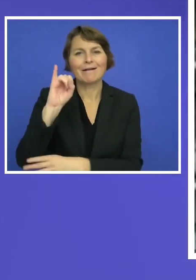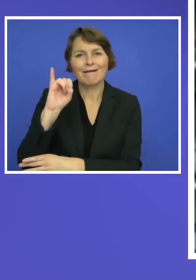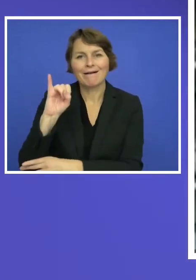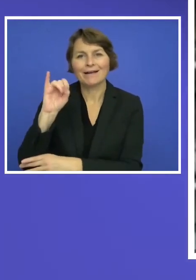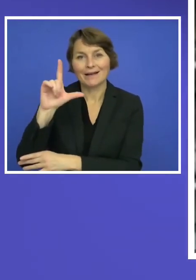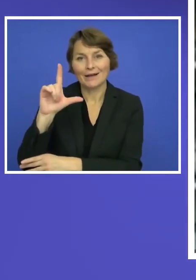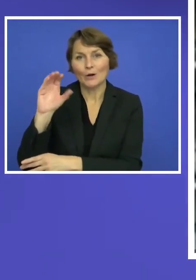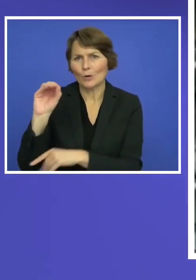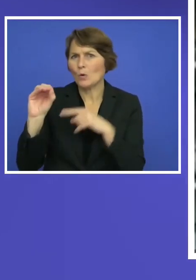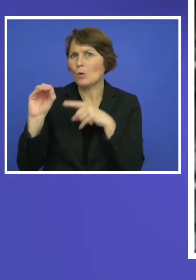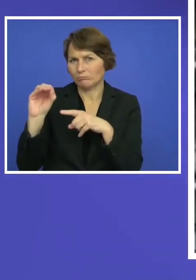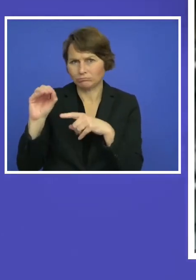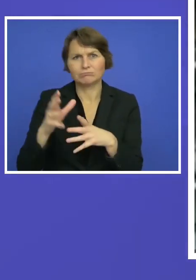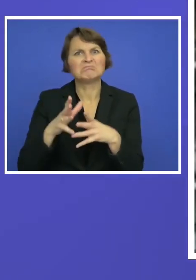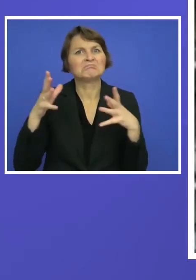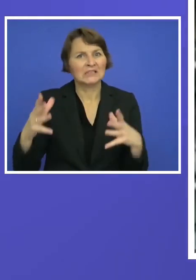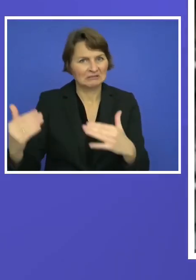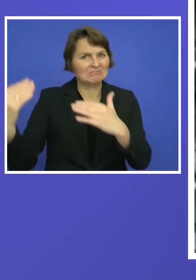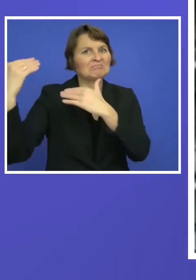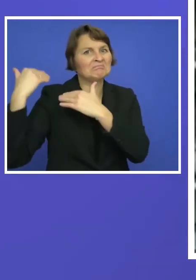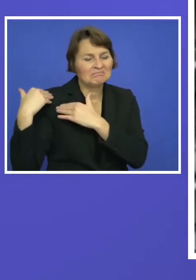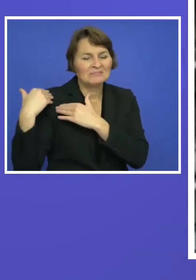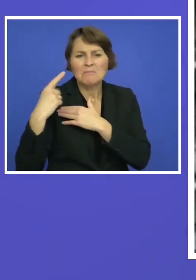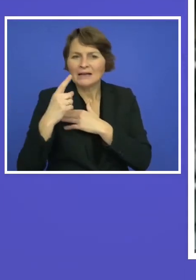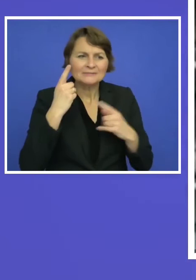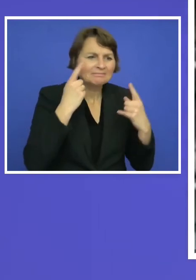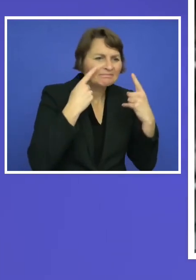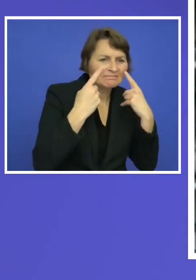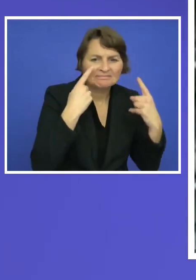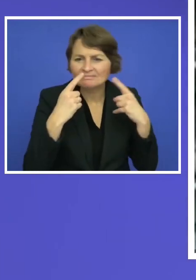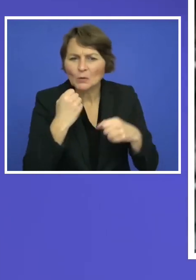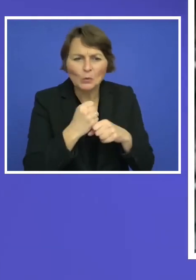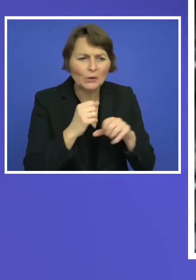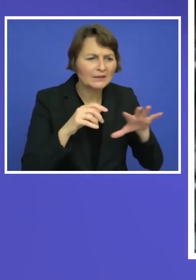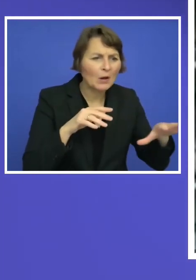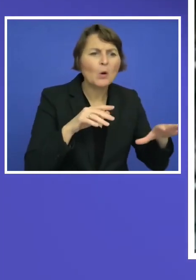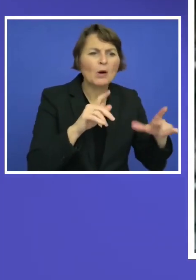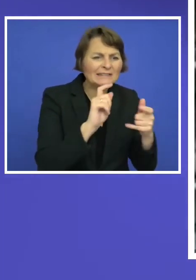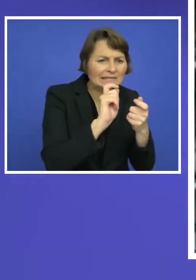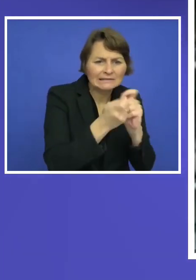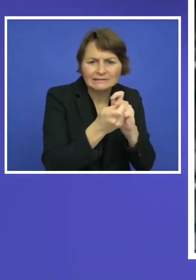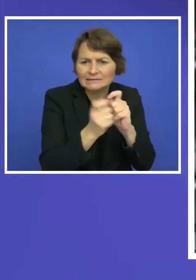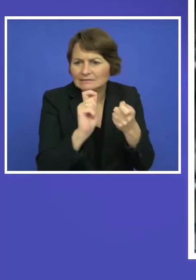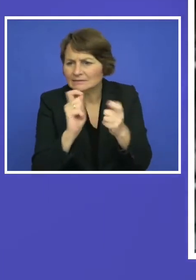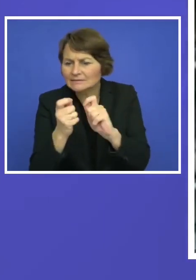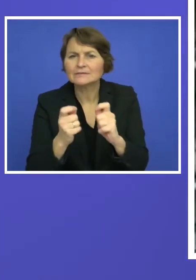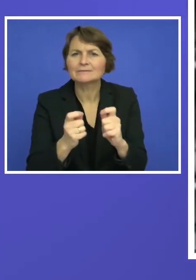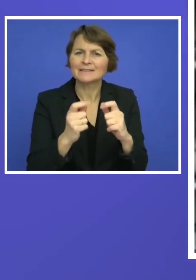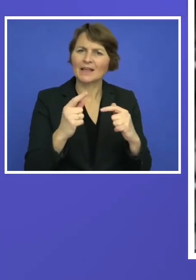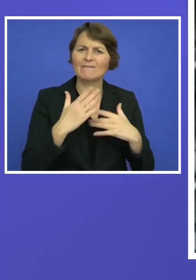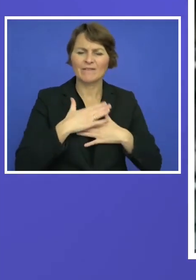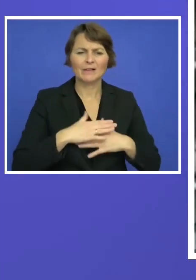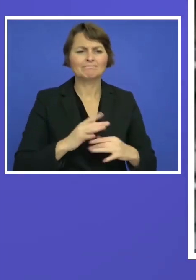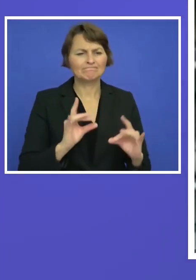Organization, fixing workplaces and making them decent, what we call decent, so